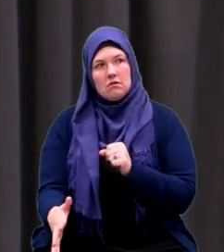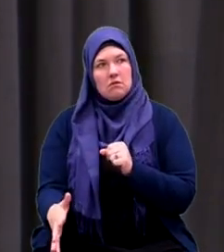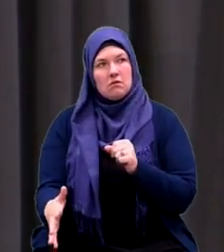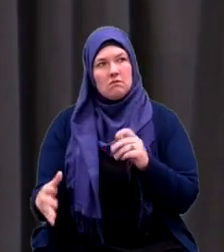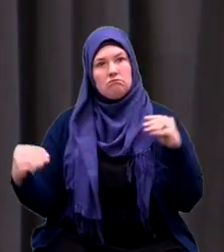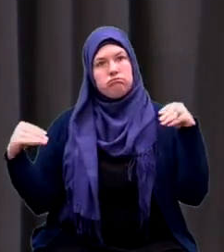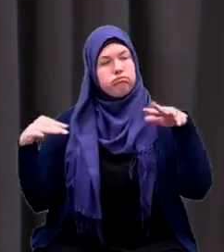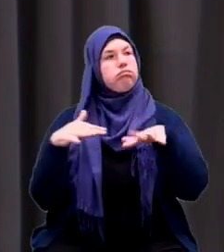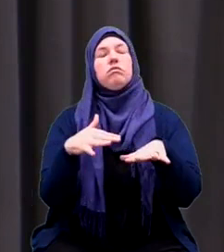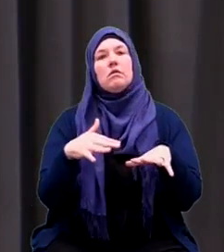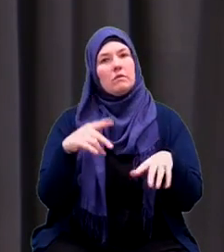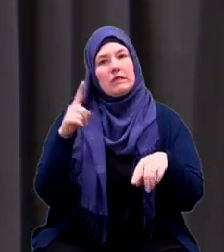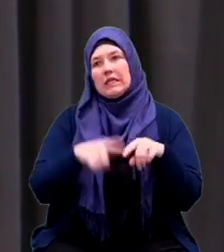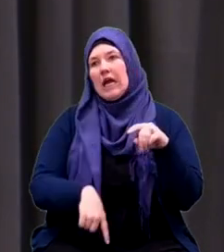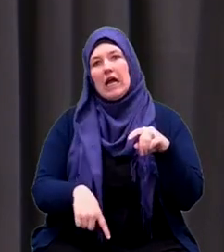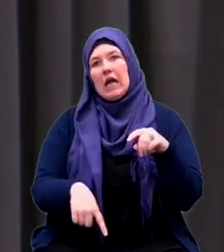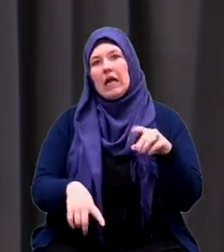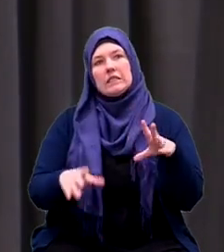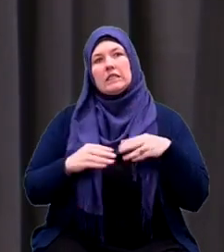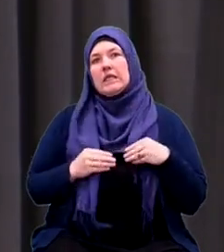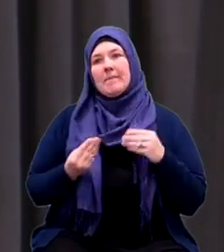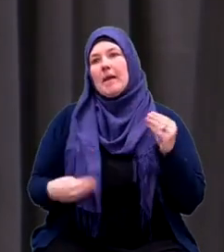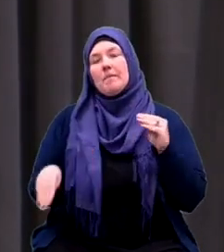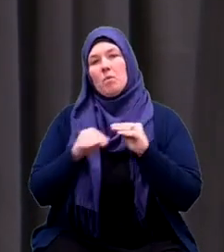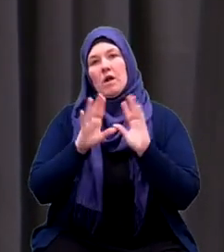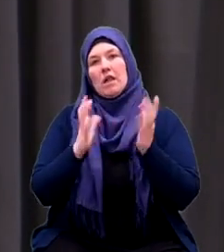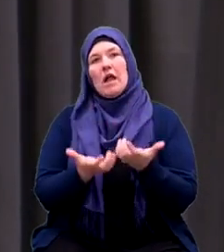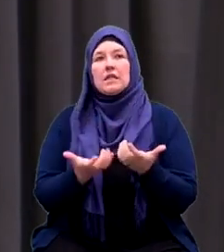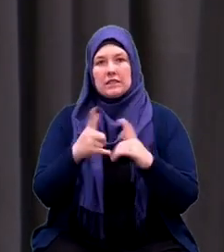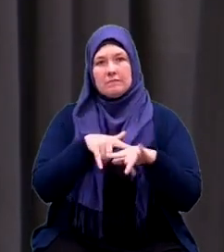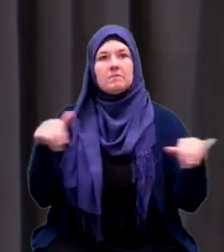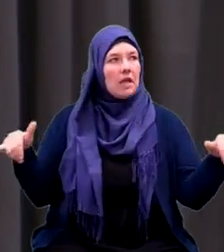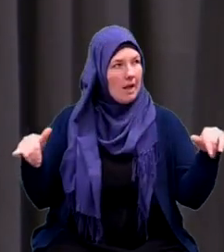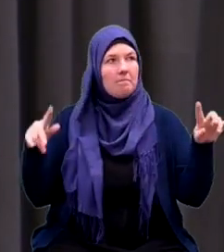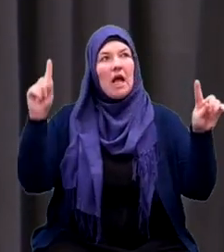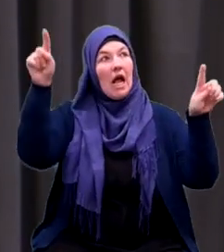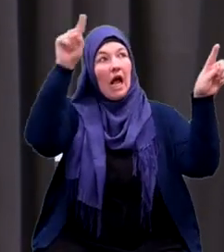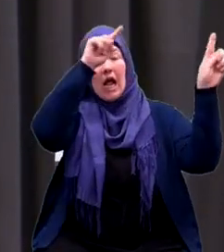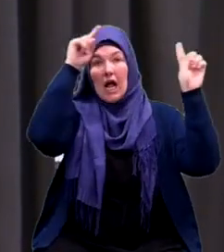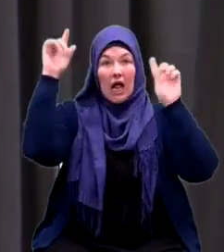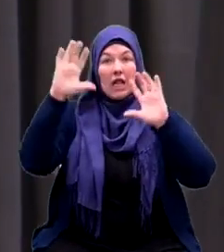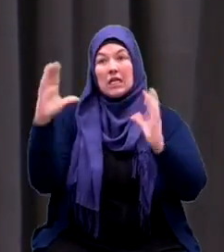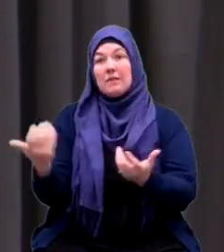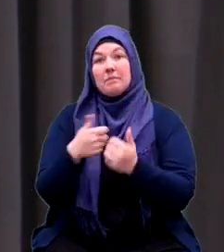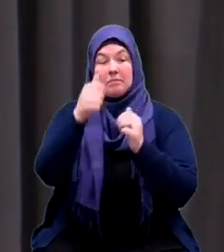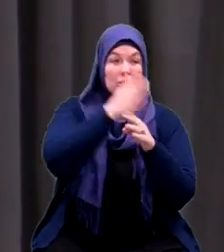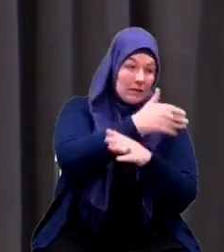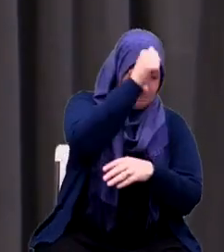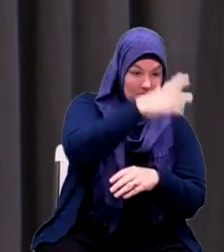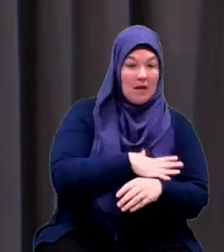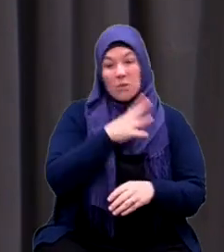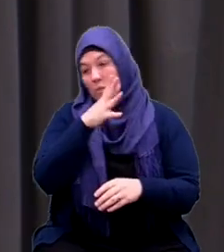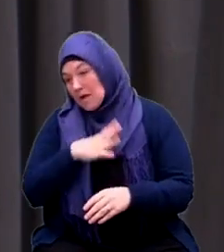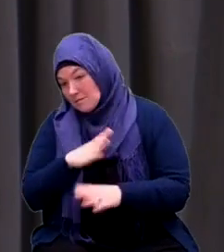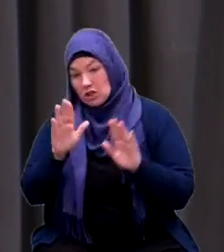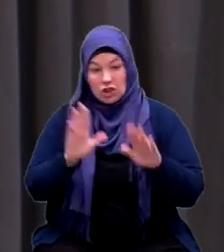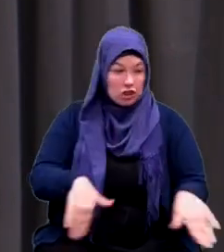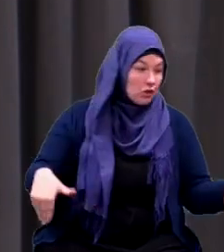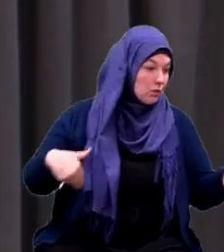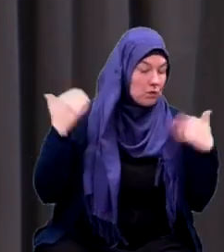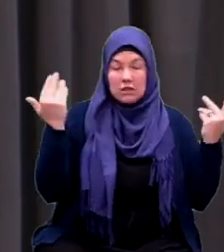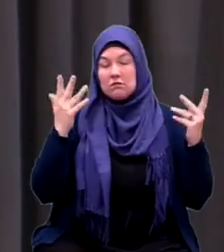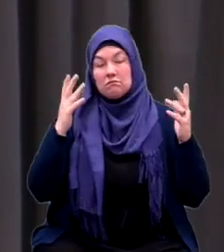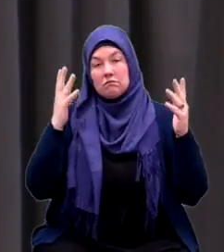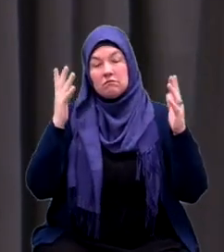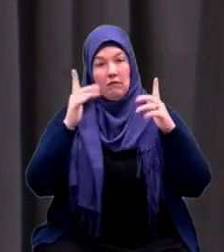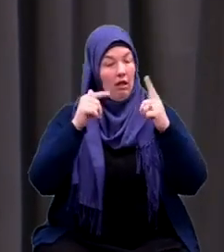is not able anymore to take so many classes at the same time, between men, women, children, youth.